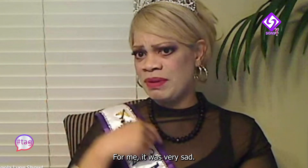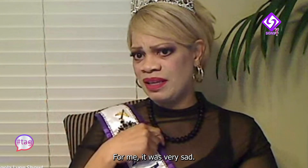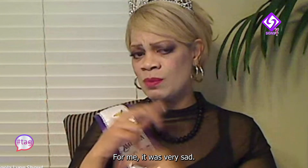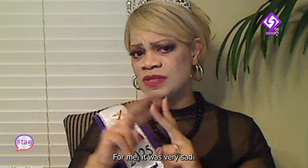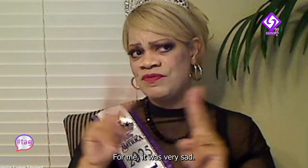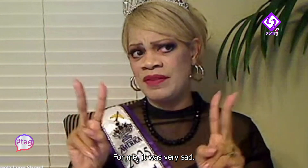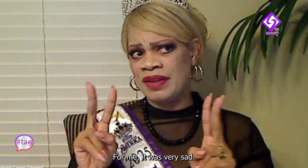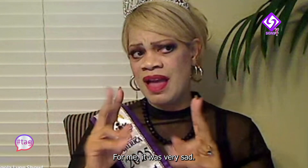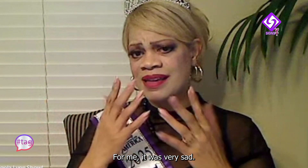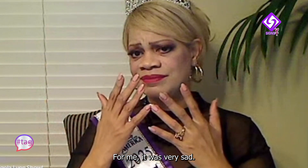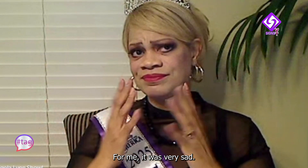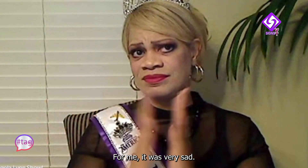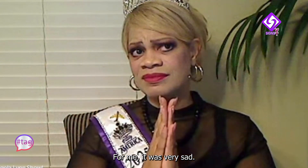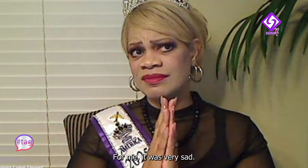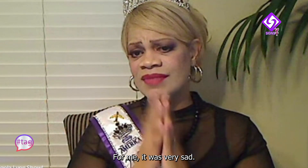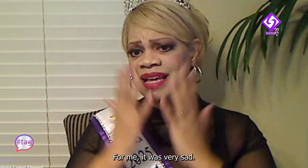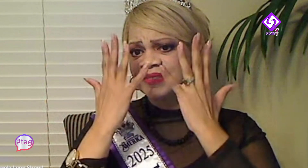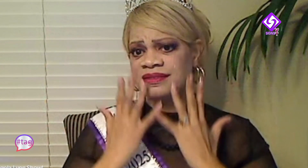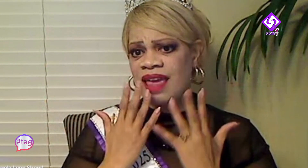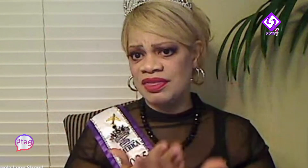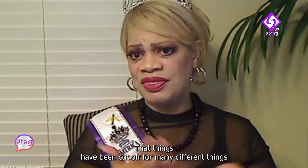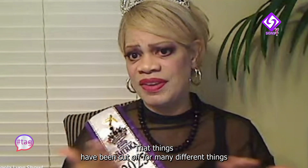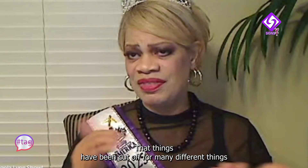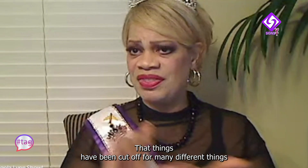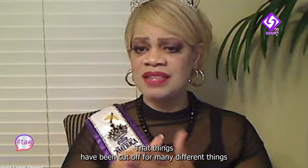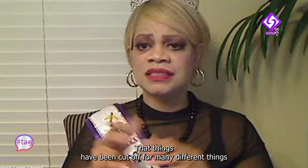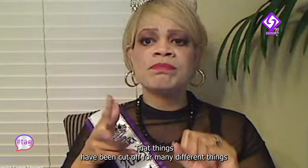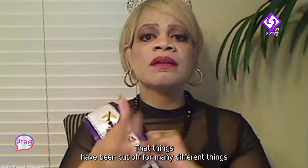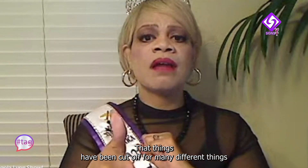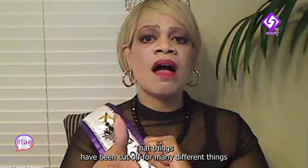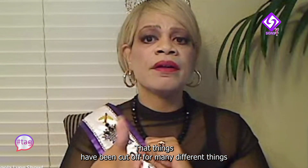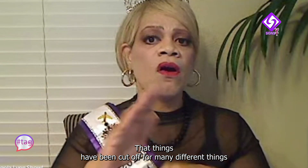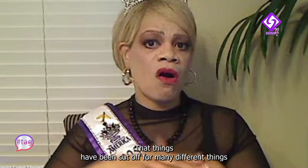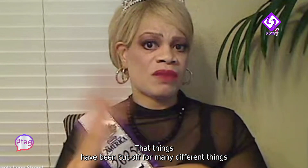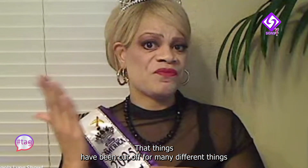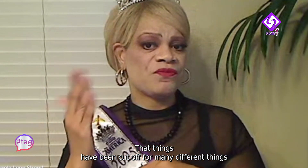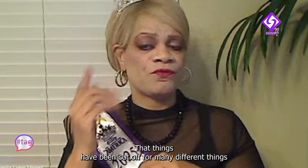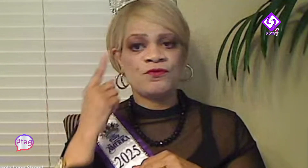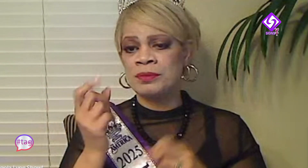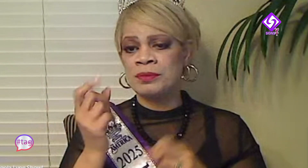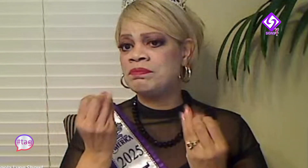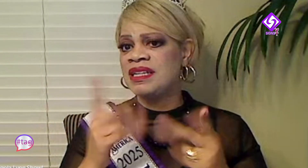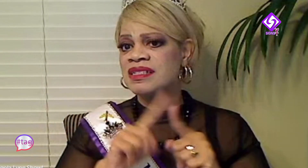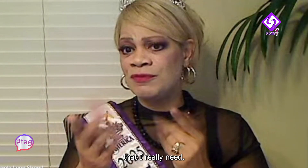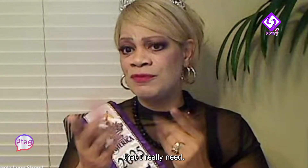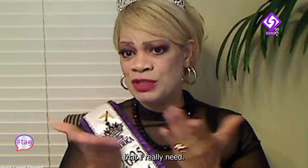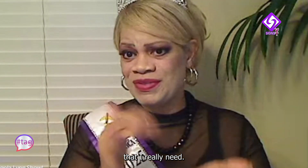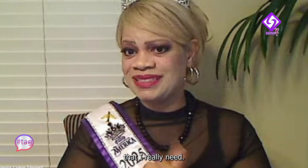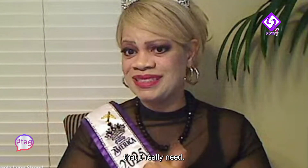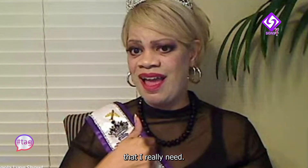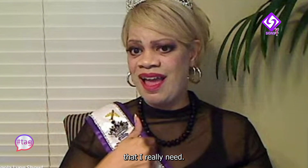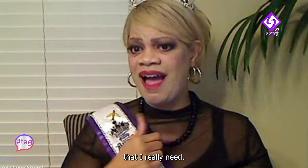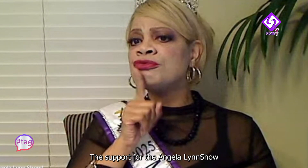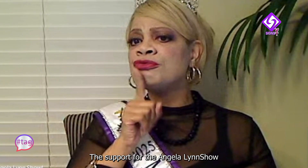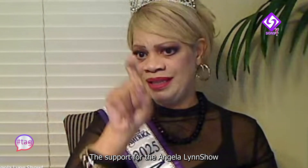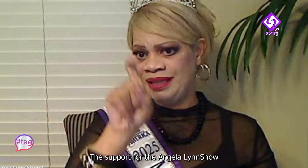DEI for me, it was very sad that things have been cut off for many different things that I